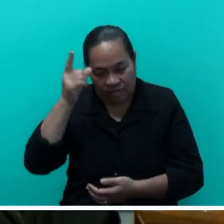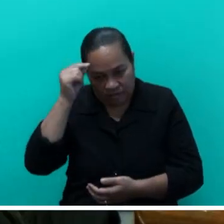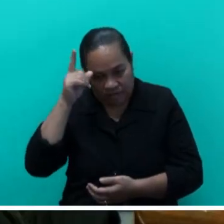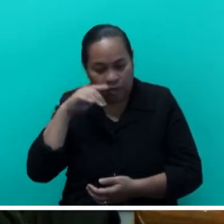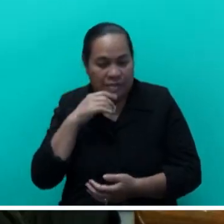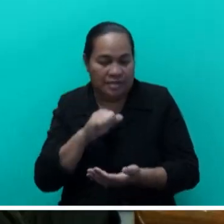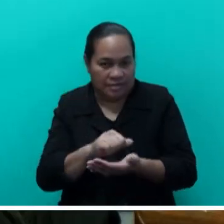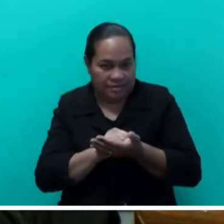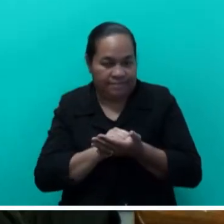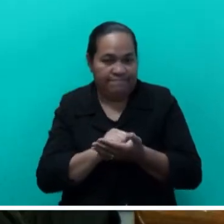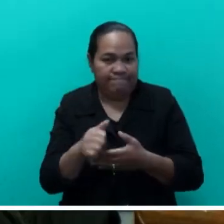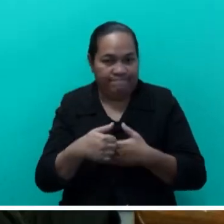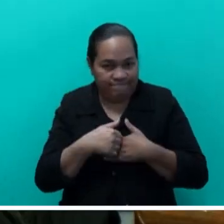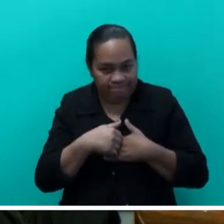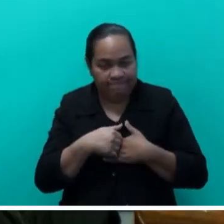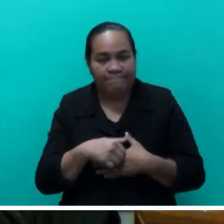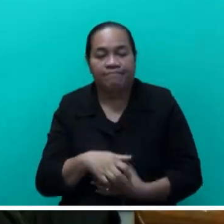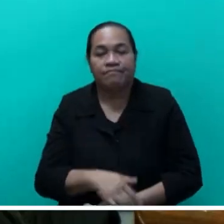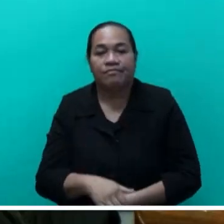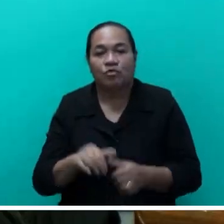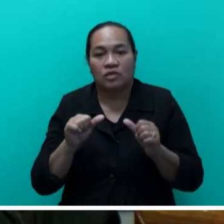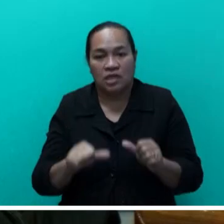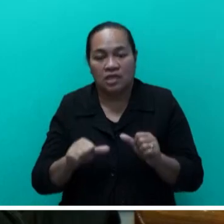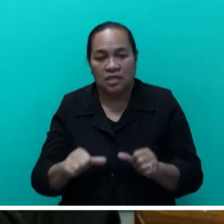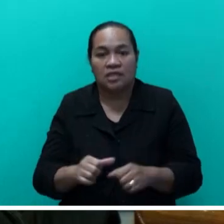protected." Unquote.